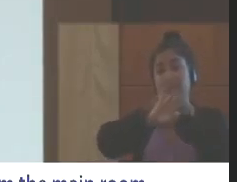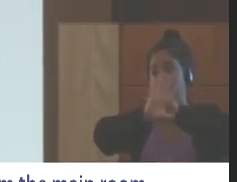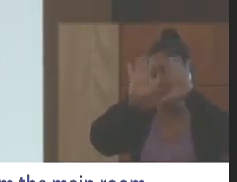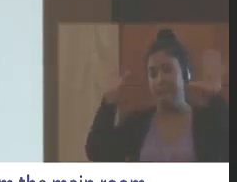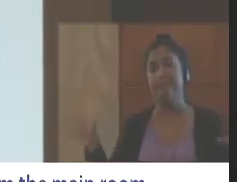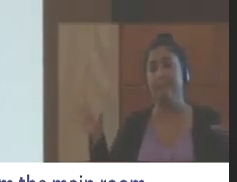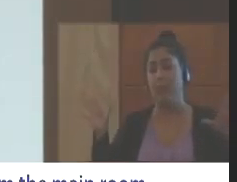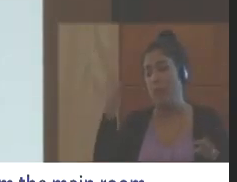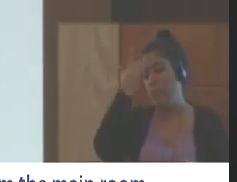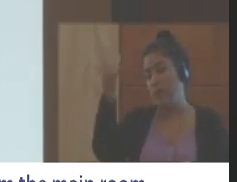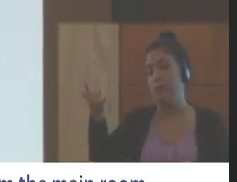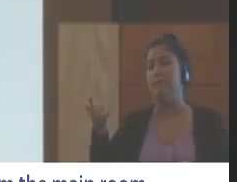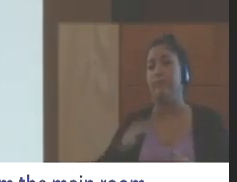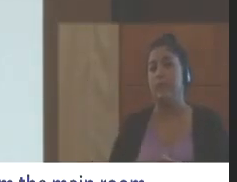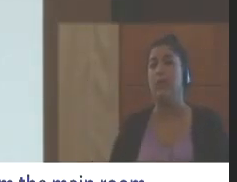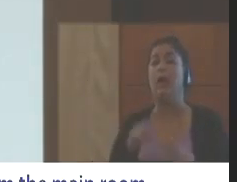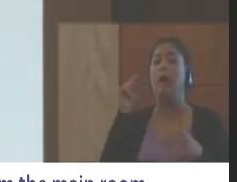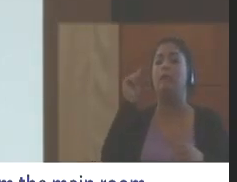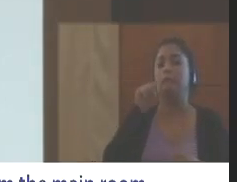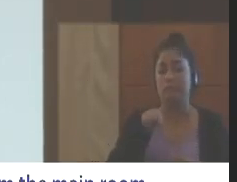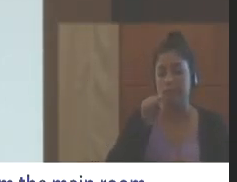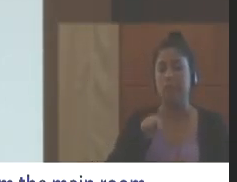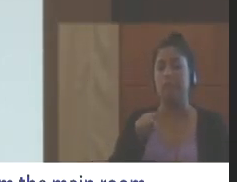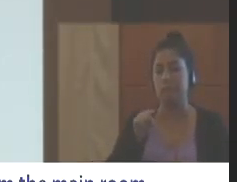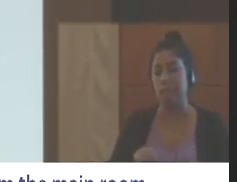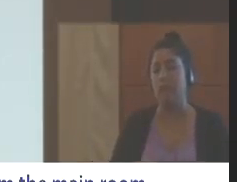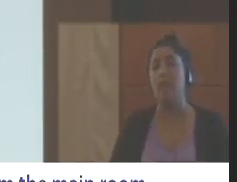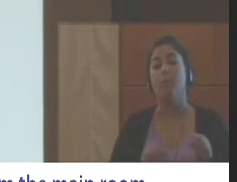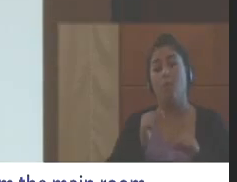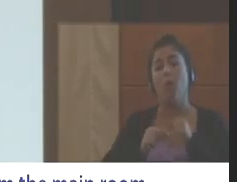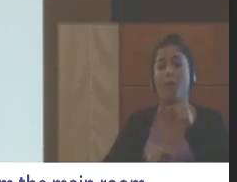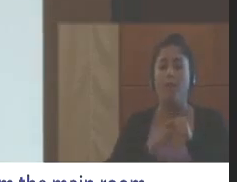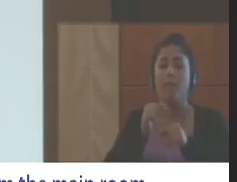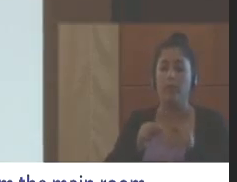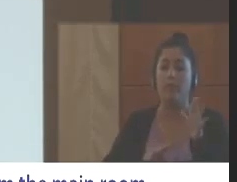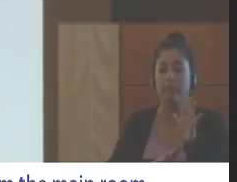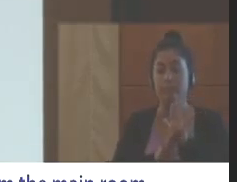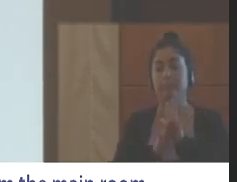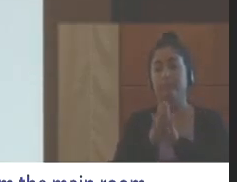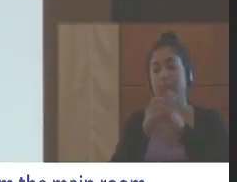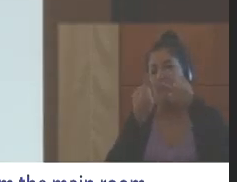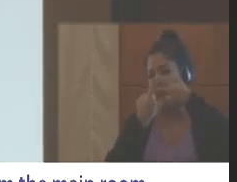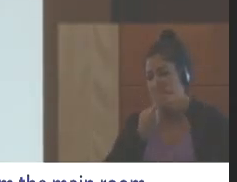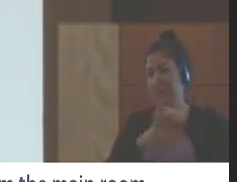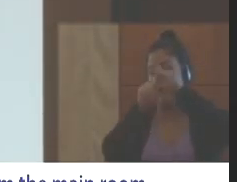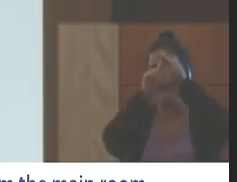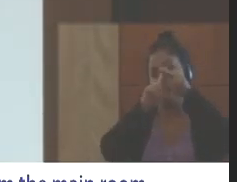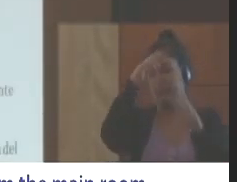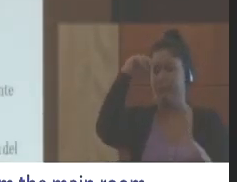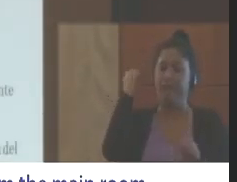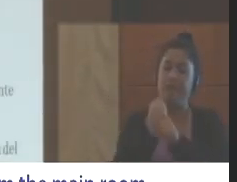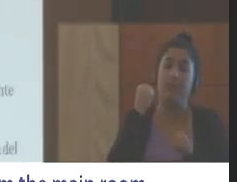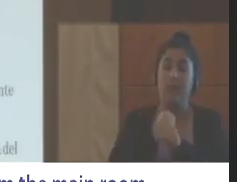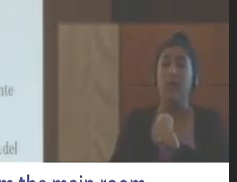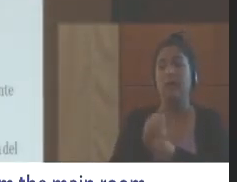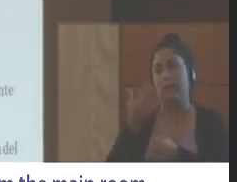law that allows for the government to get in debt, fiscal transparency, so that we could start working from the side of